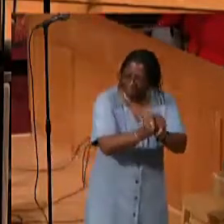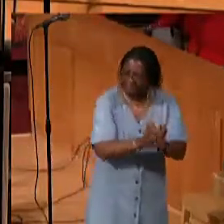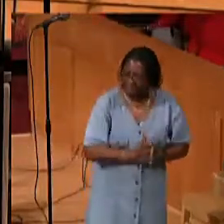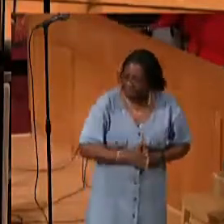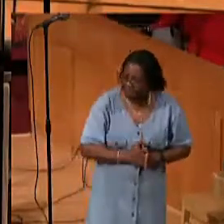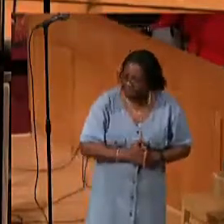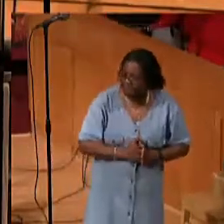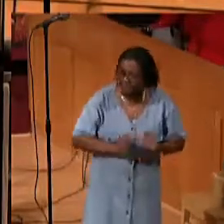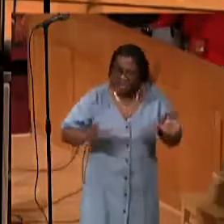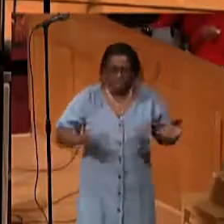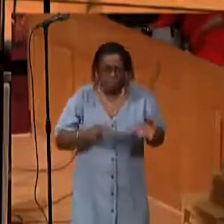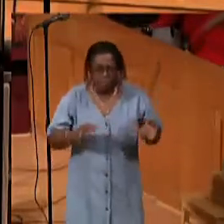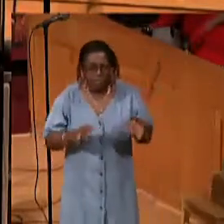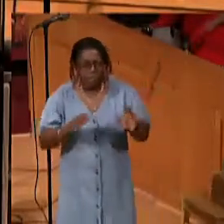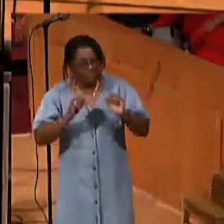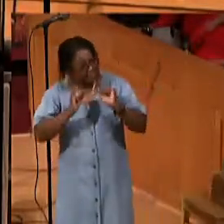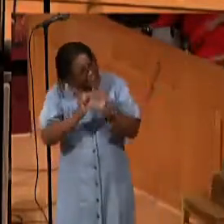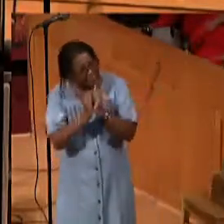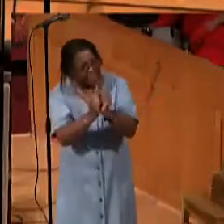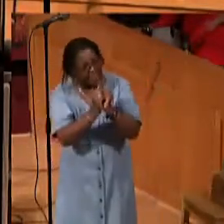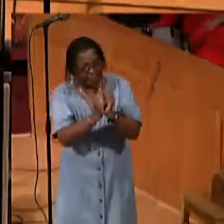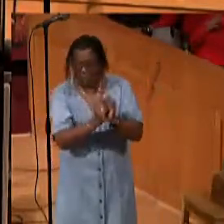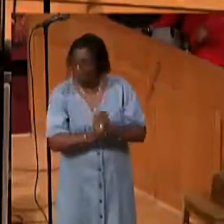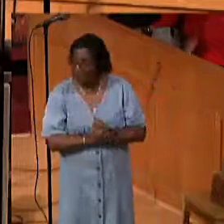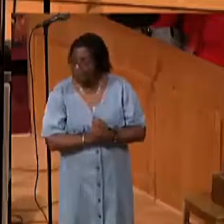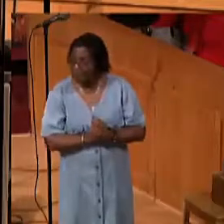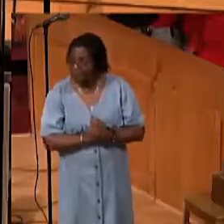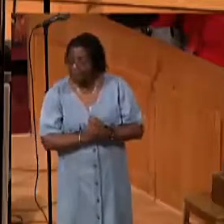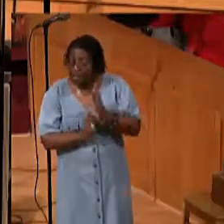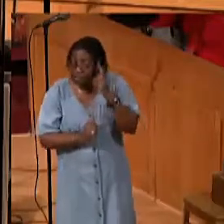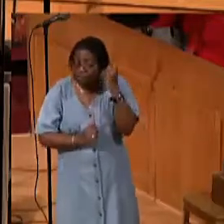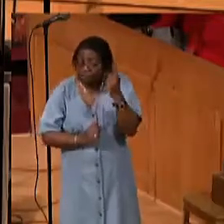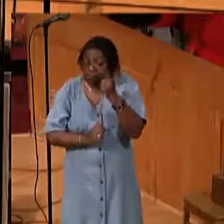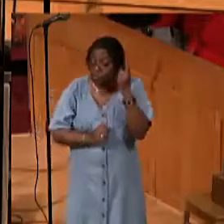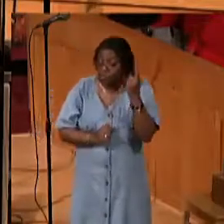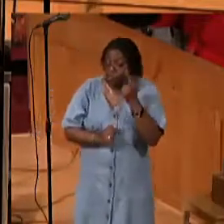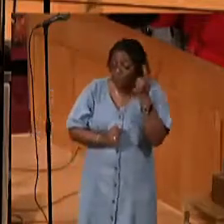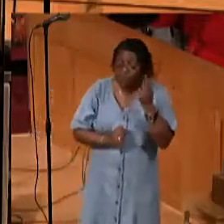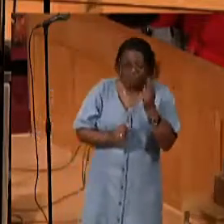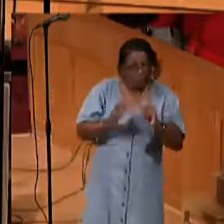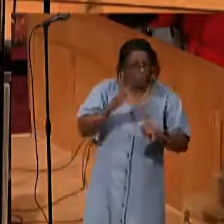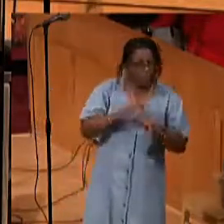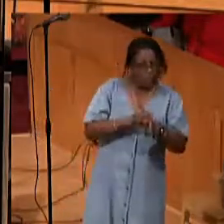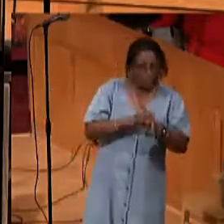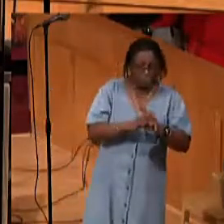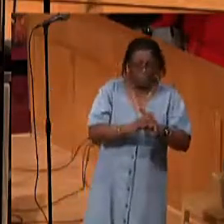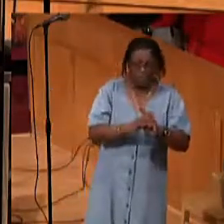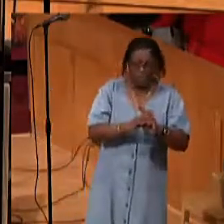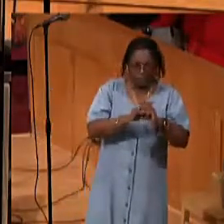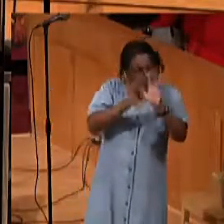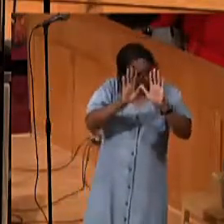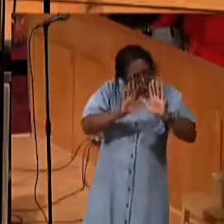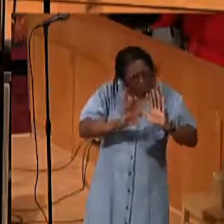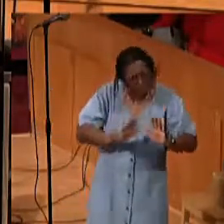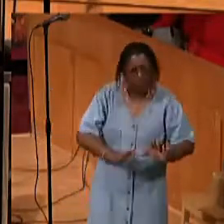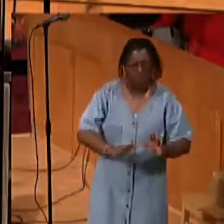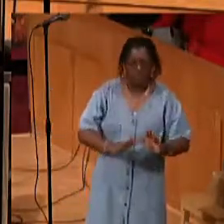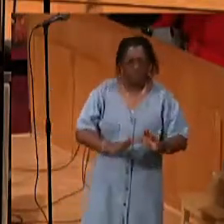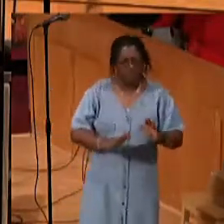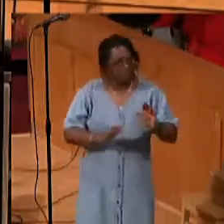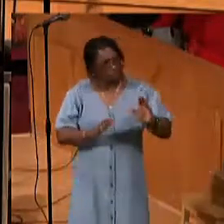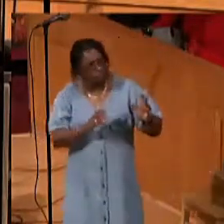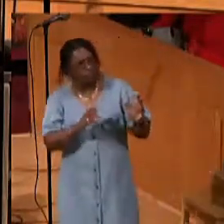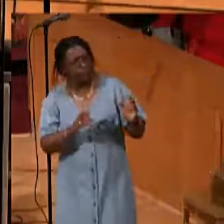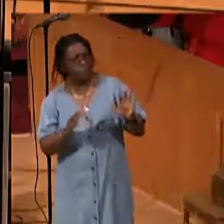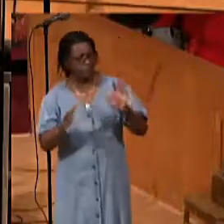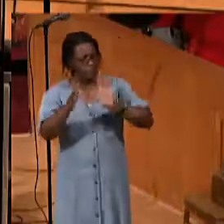Together, let's do it together. So that's what we come every Sunday. We come to magnify him. We come to enlarge him. We come to make him bigger